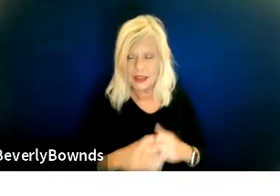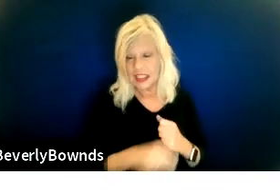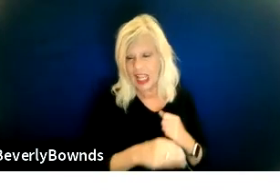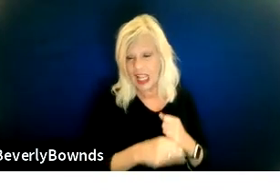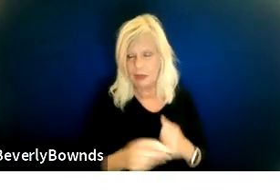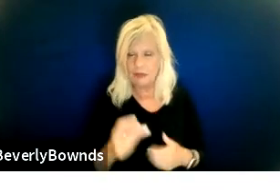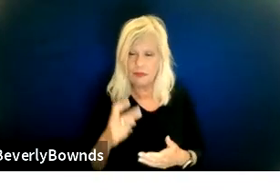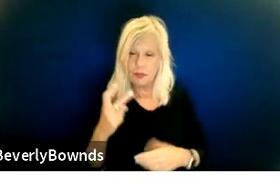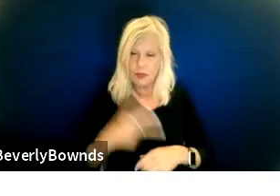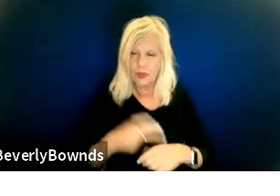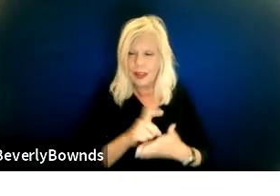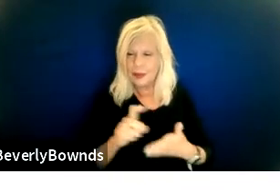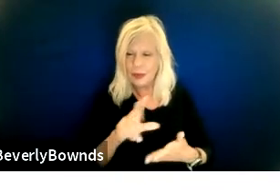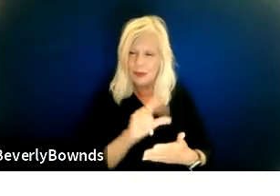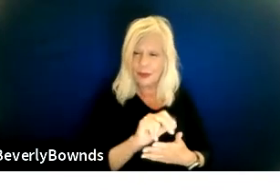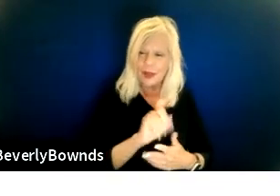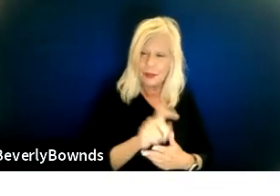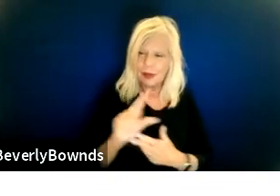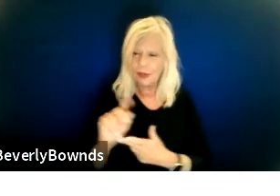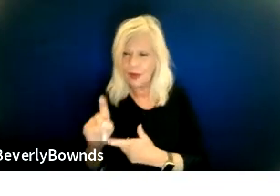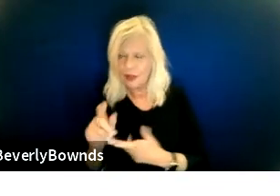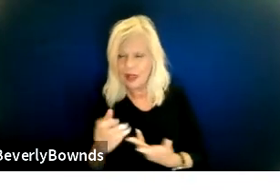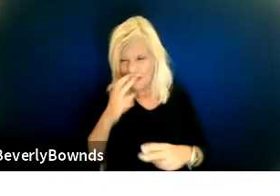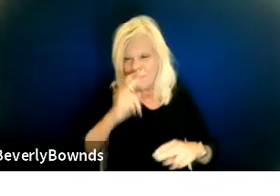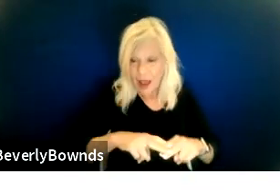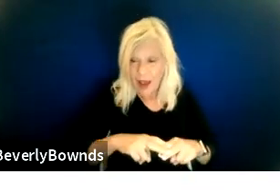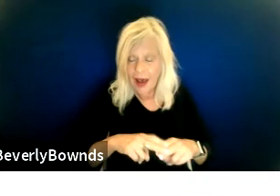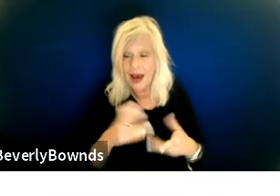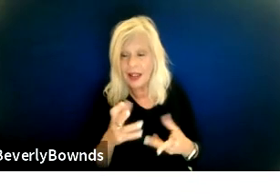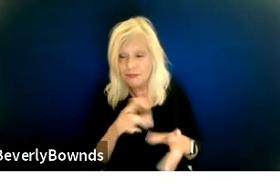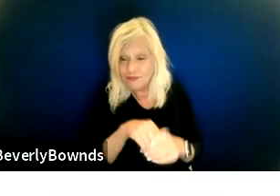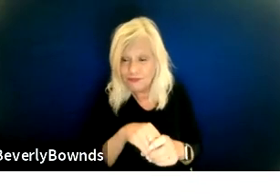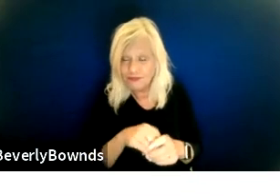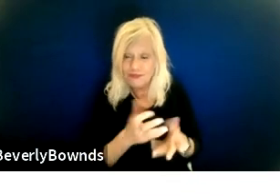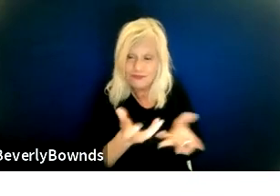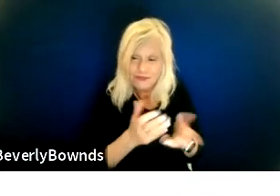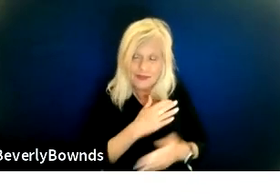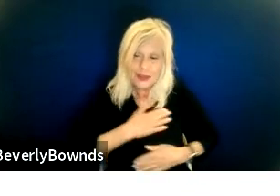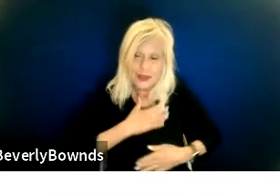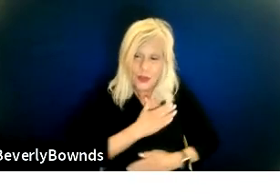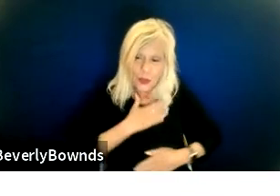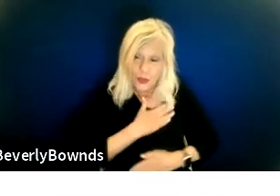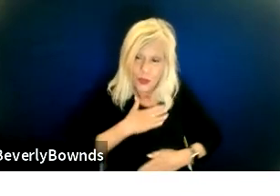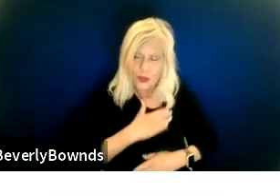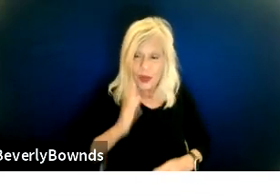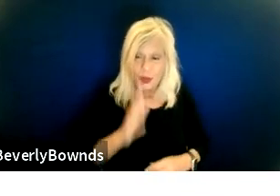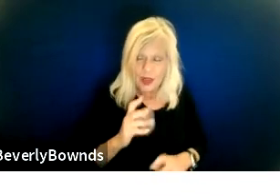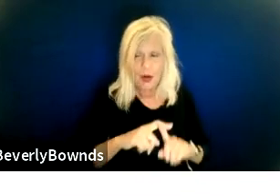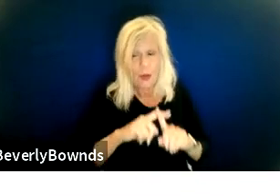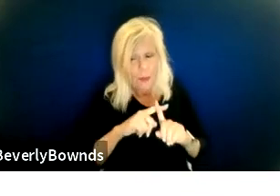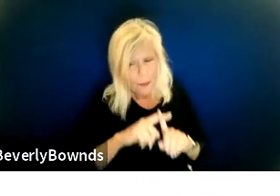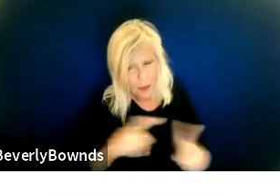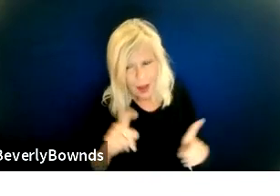a week, 30-minute sessions will be fun and engaging for them, for the individuals. But we also